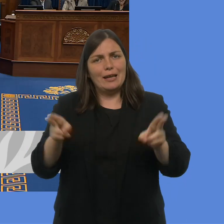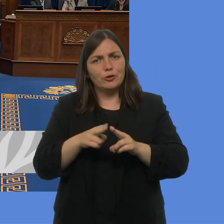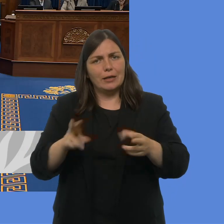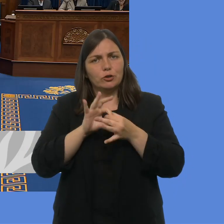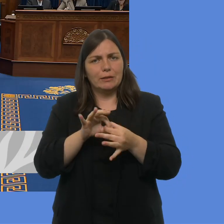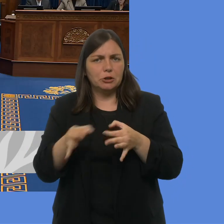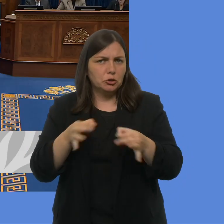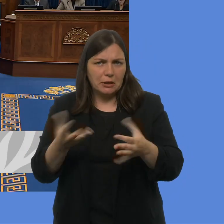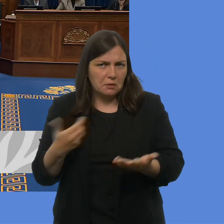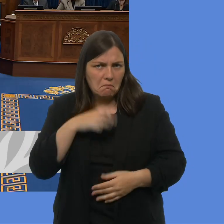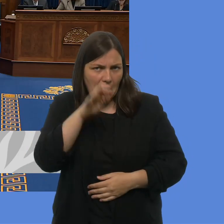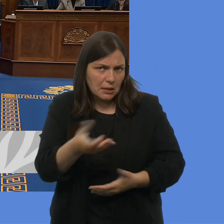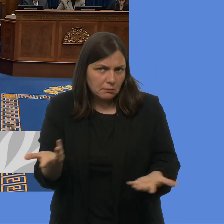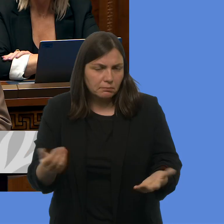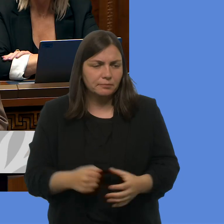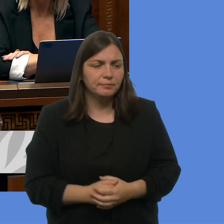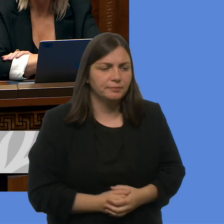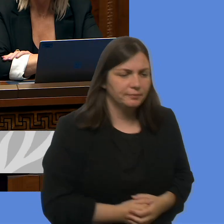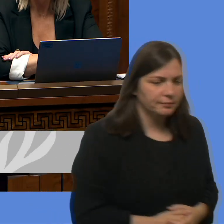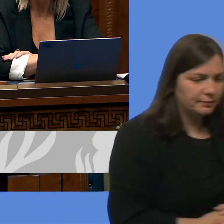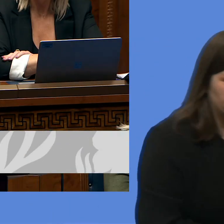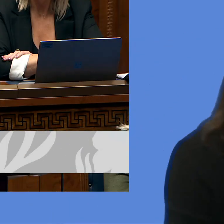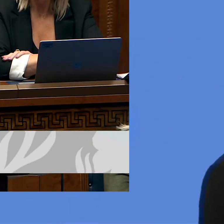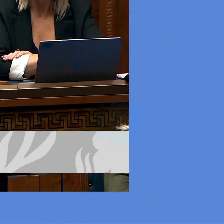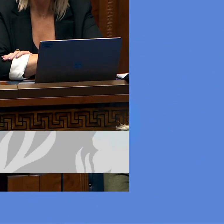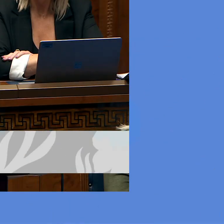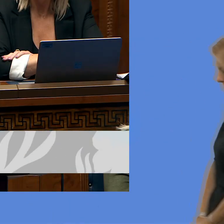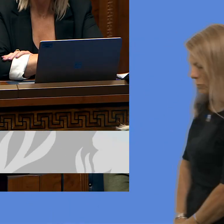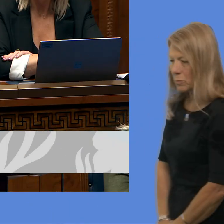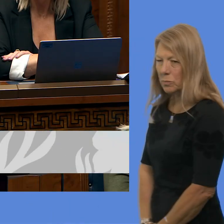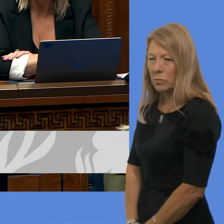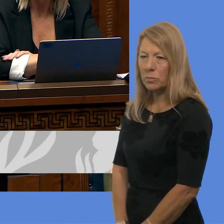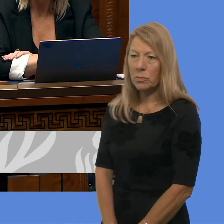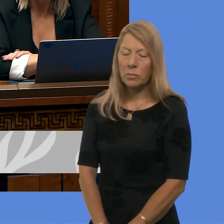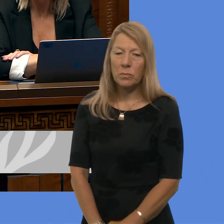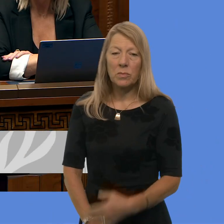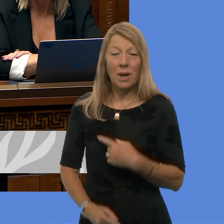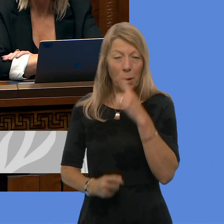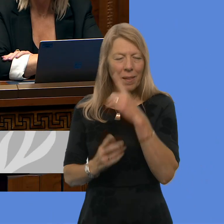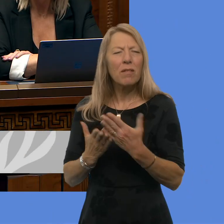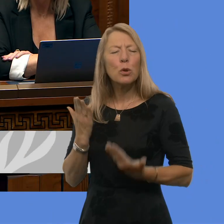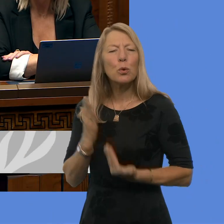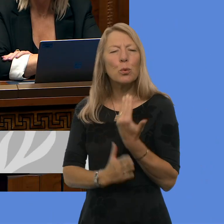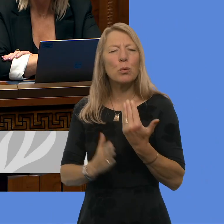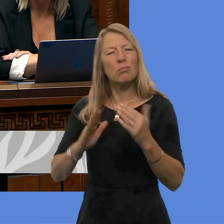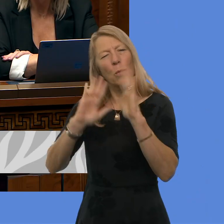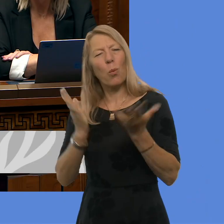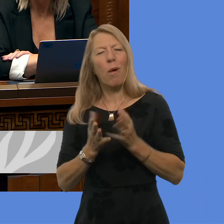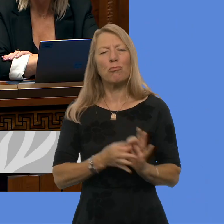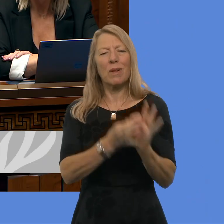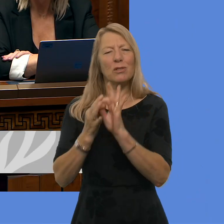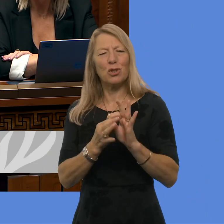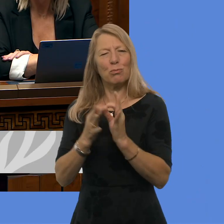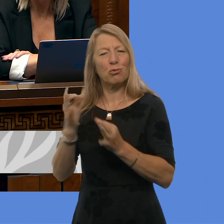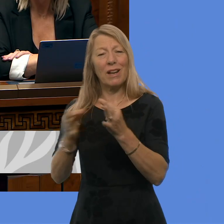Minister. Yeah, I think in terms of the drafting of our new international relations strategy, then I think that is reasonable, that